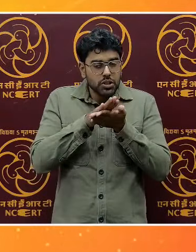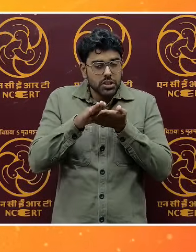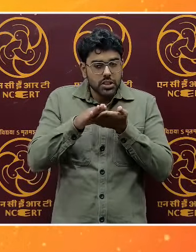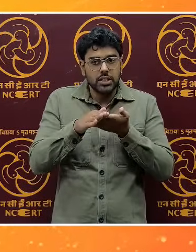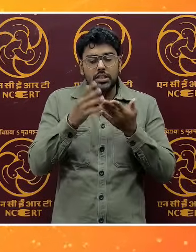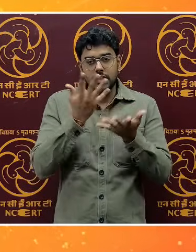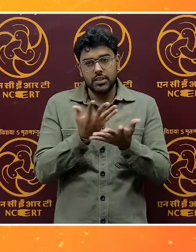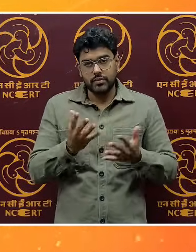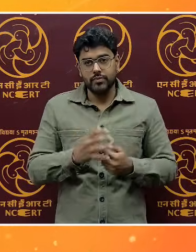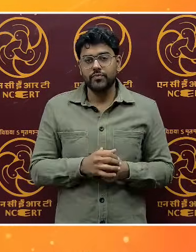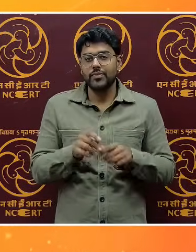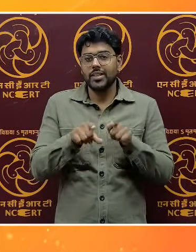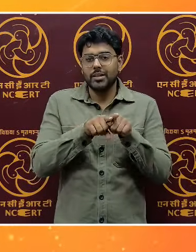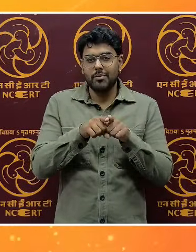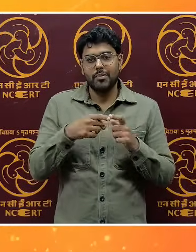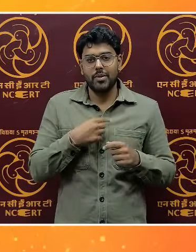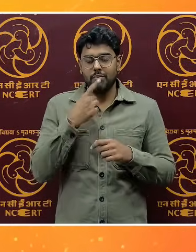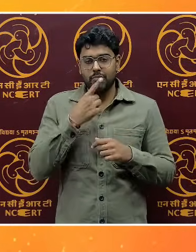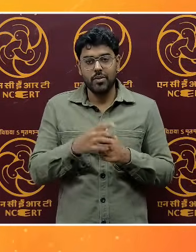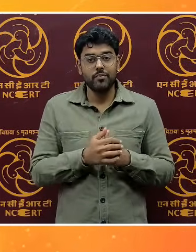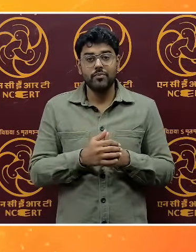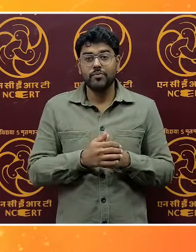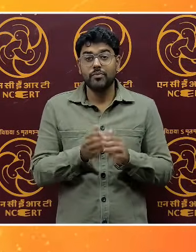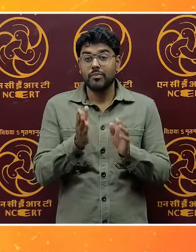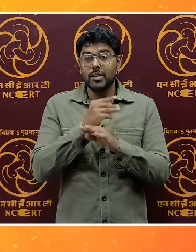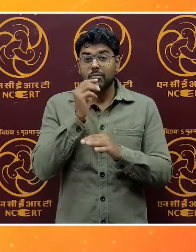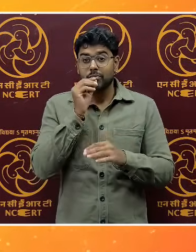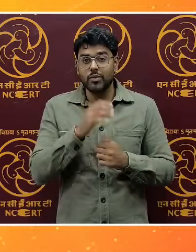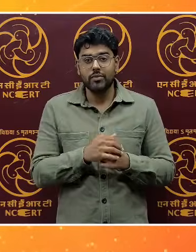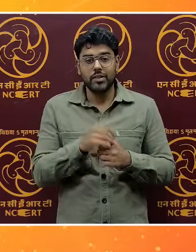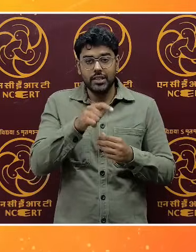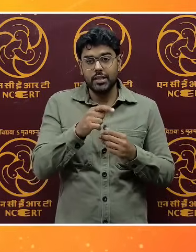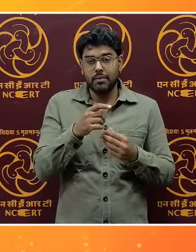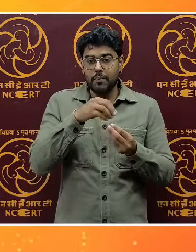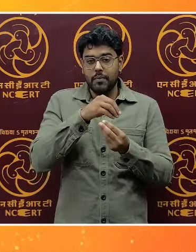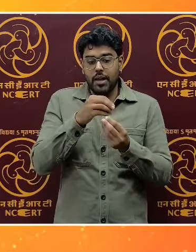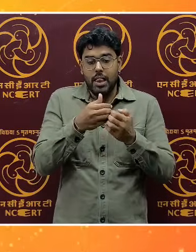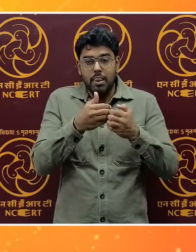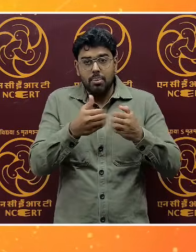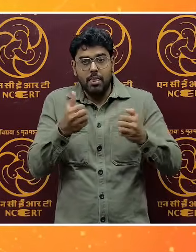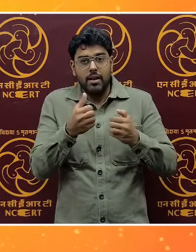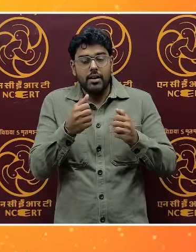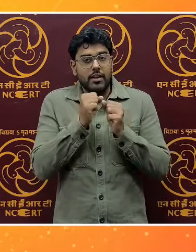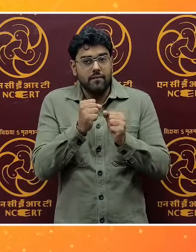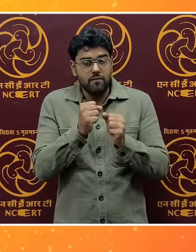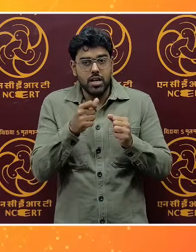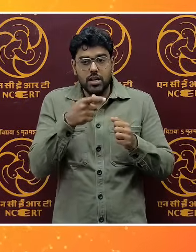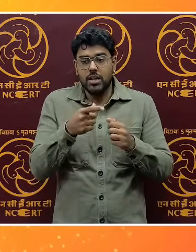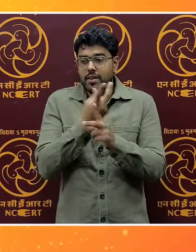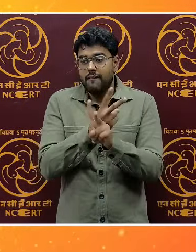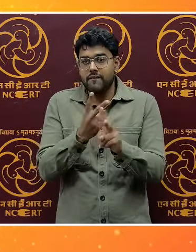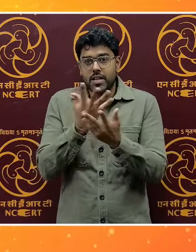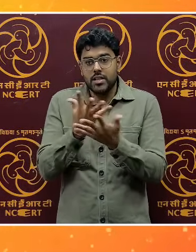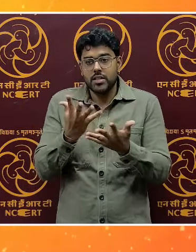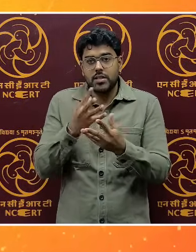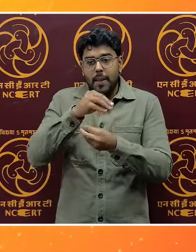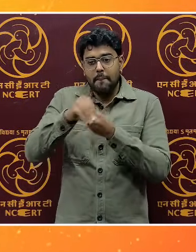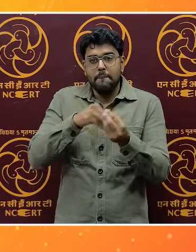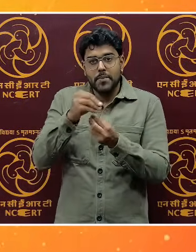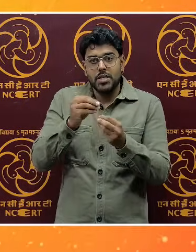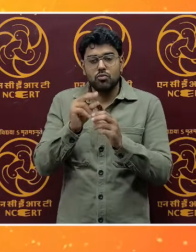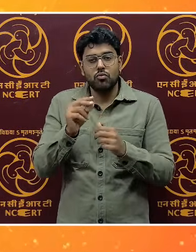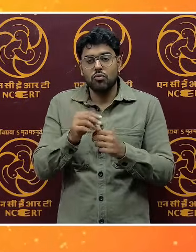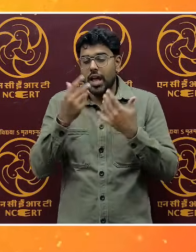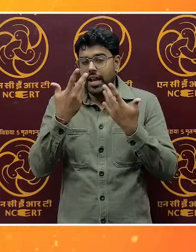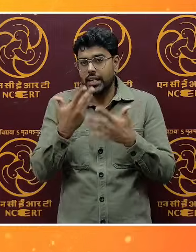pure substances, like I said, what are they? That they cannot be separated into other kind of matter by